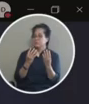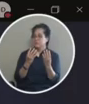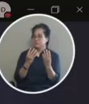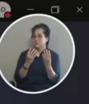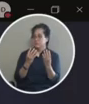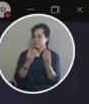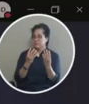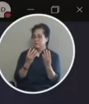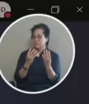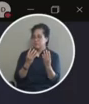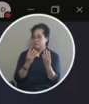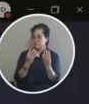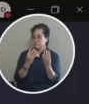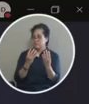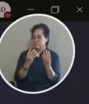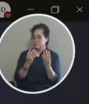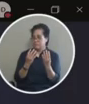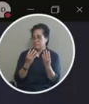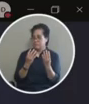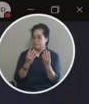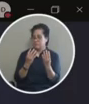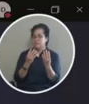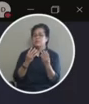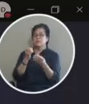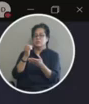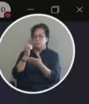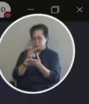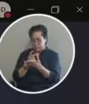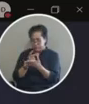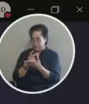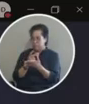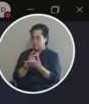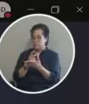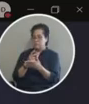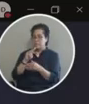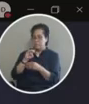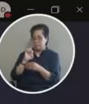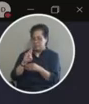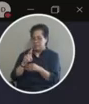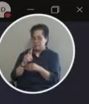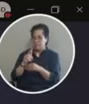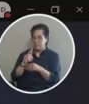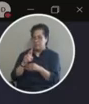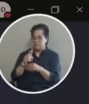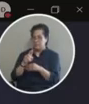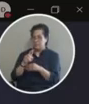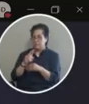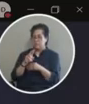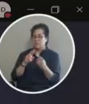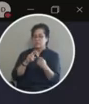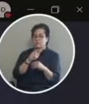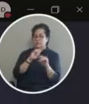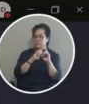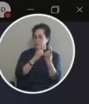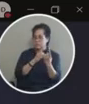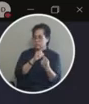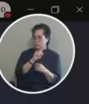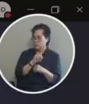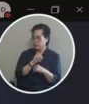Yay. I didn't want you to let you off the hook, Mayor. And the motion passes with Mayor Pro Tem Schwartzbein, Hernandez,